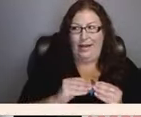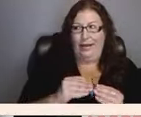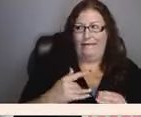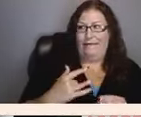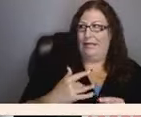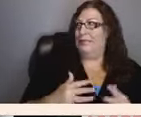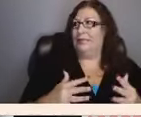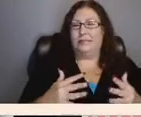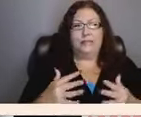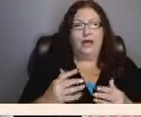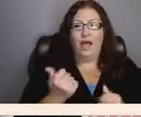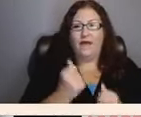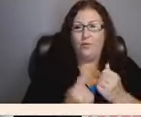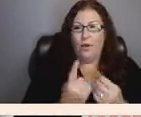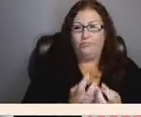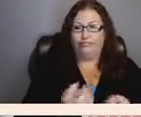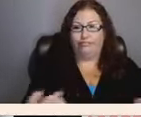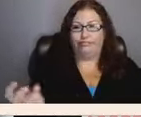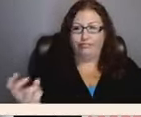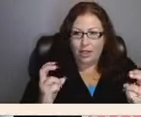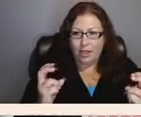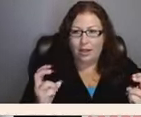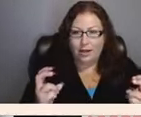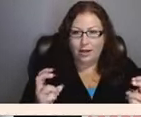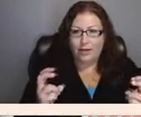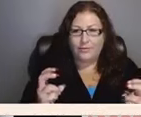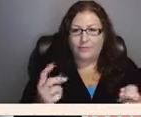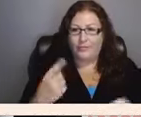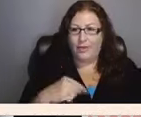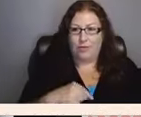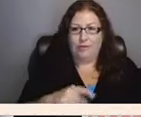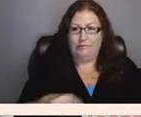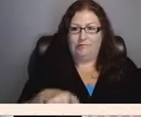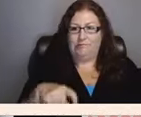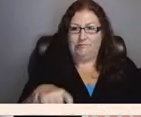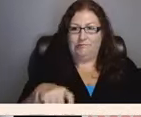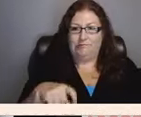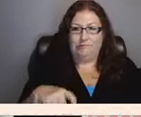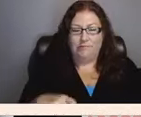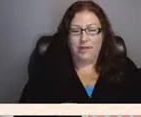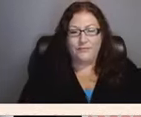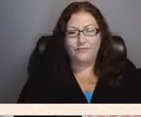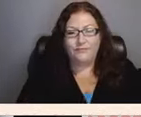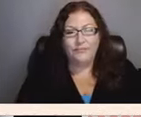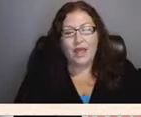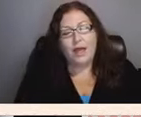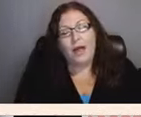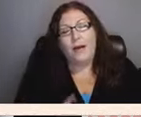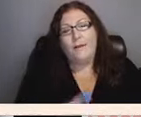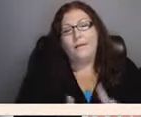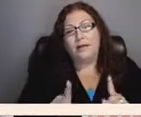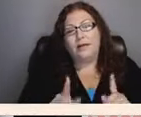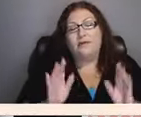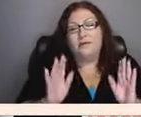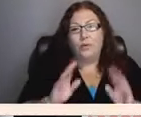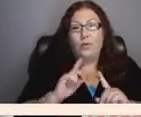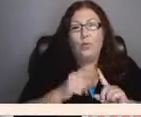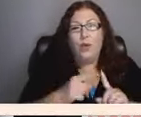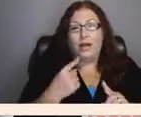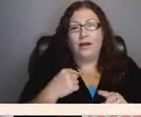table, our boots are shaking, as they say. But when as